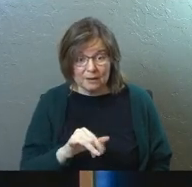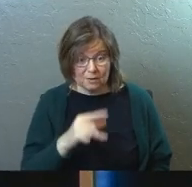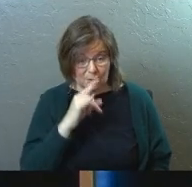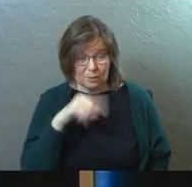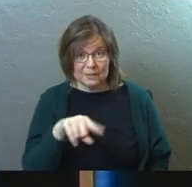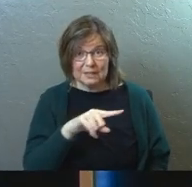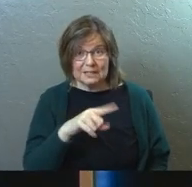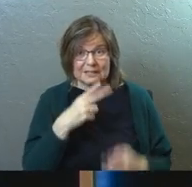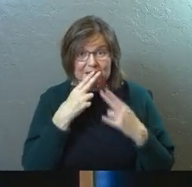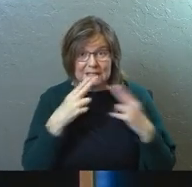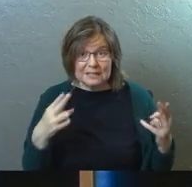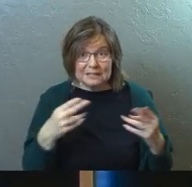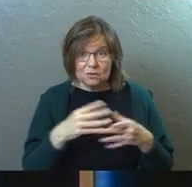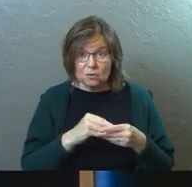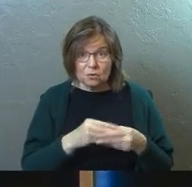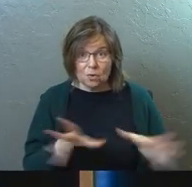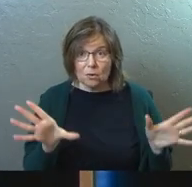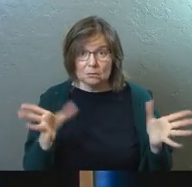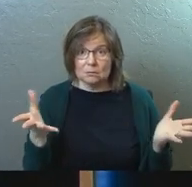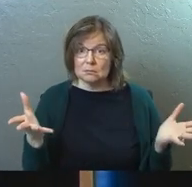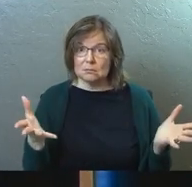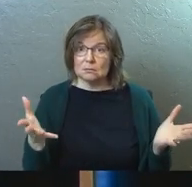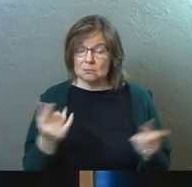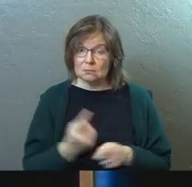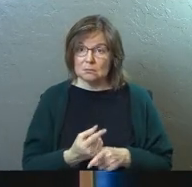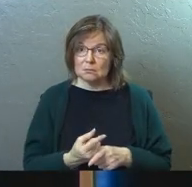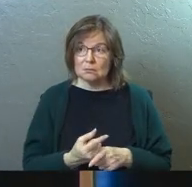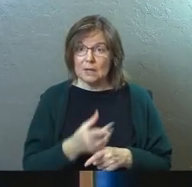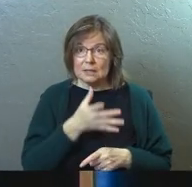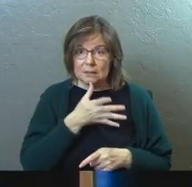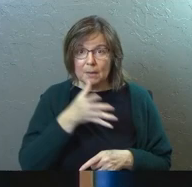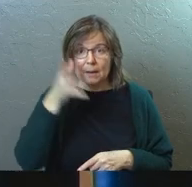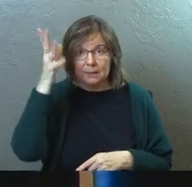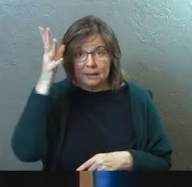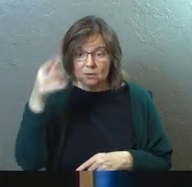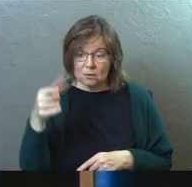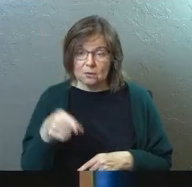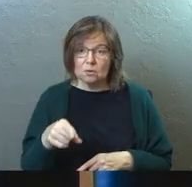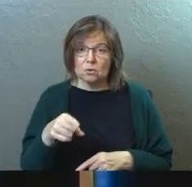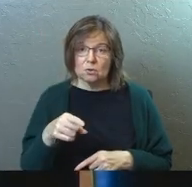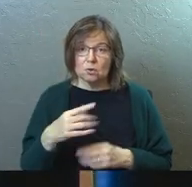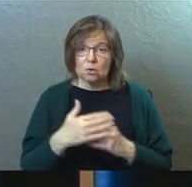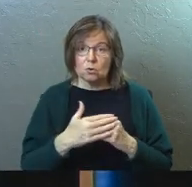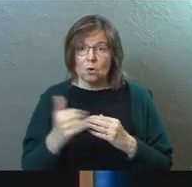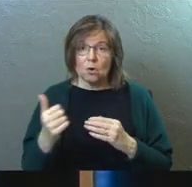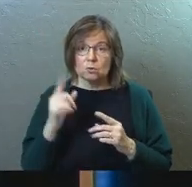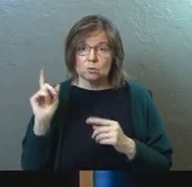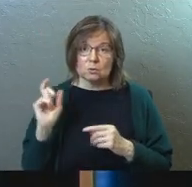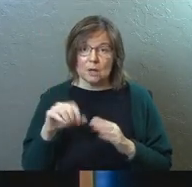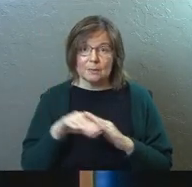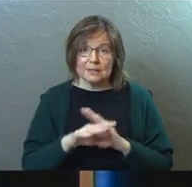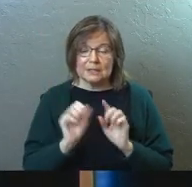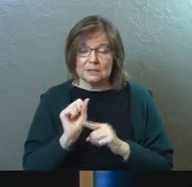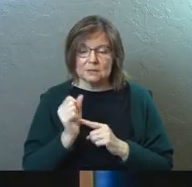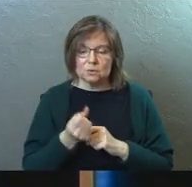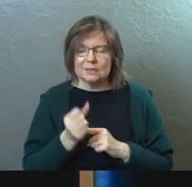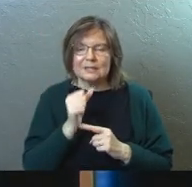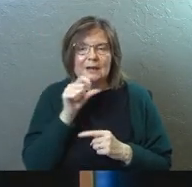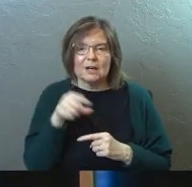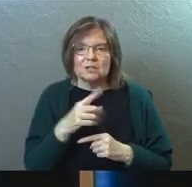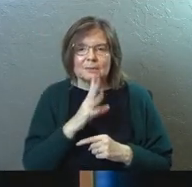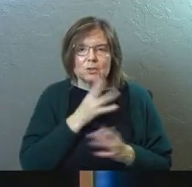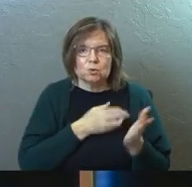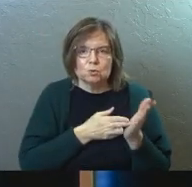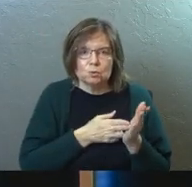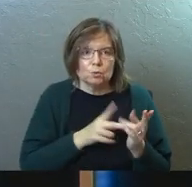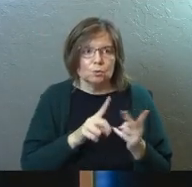kids lose some innocence along the way? As a mom and dad, have you ever been called to come into that situation, not just